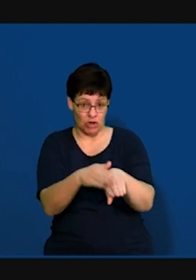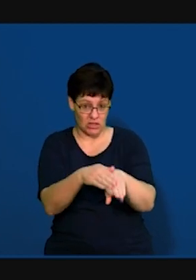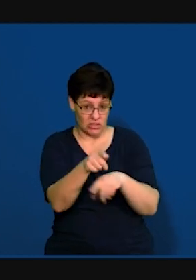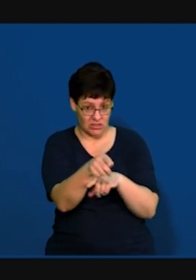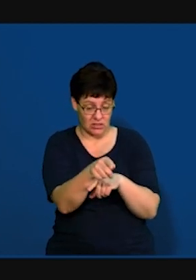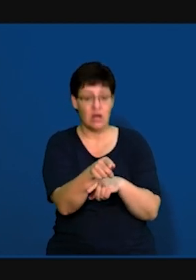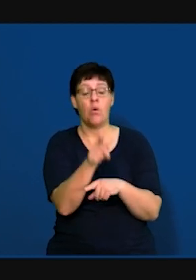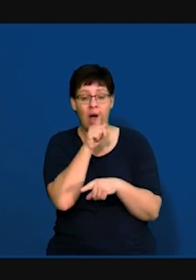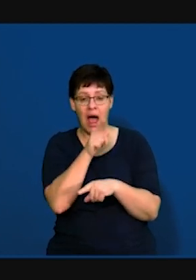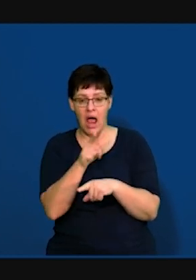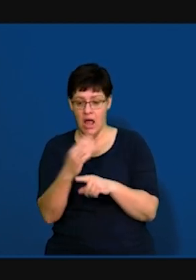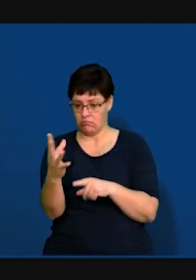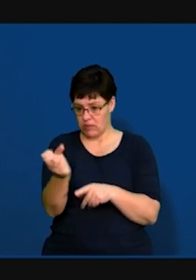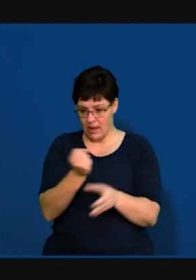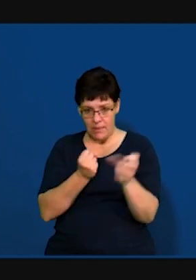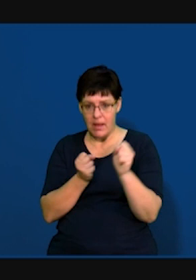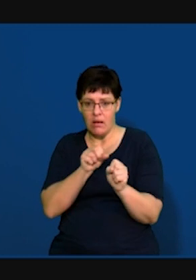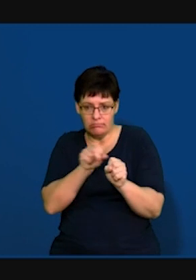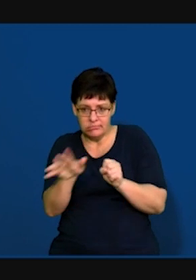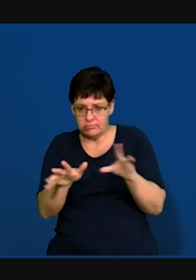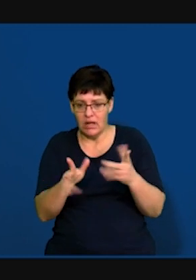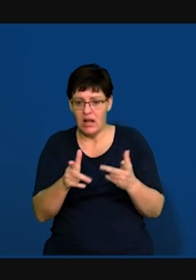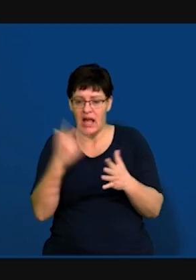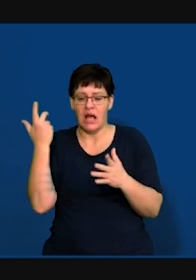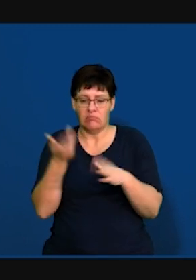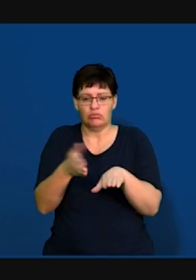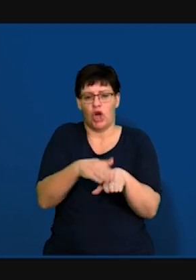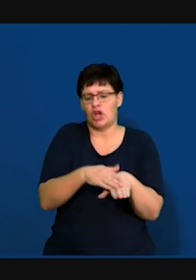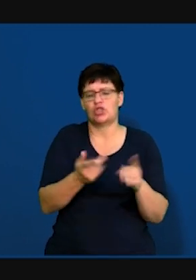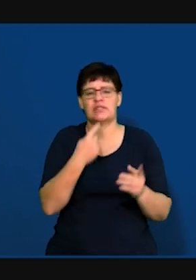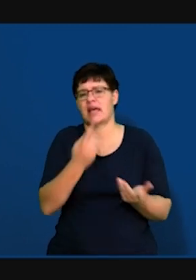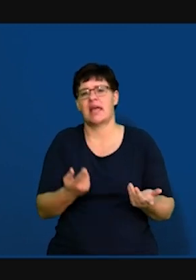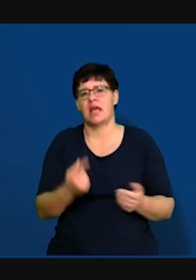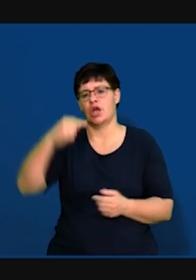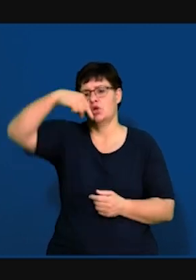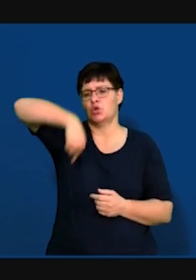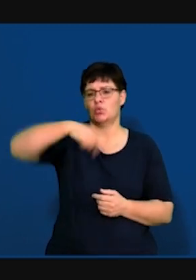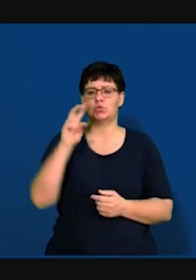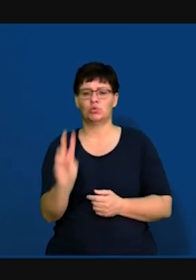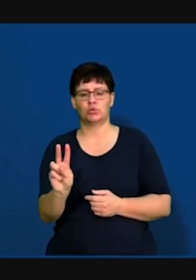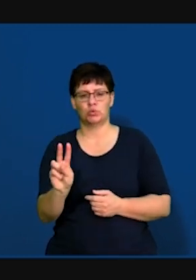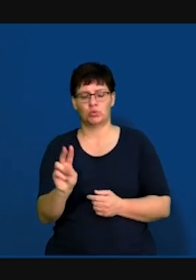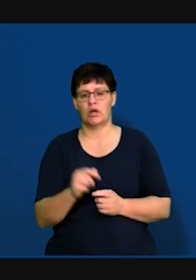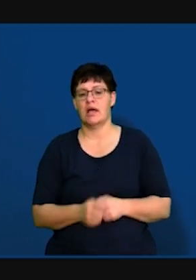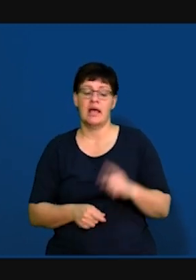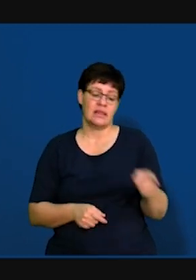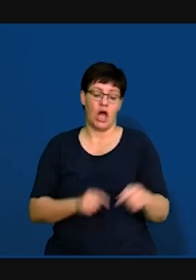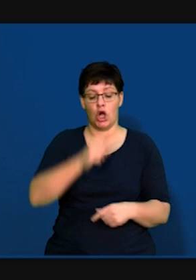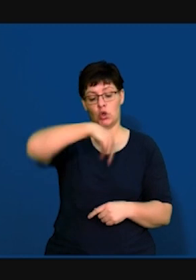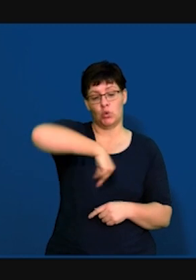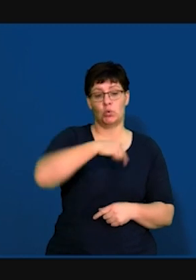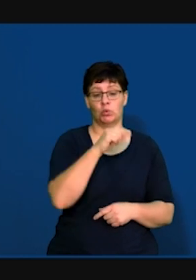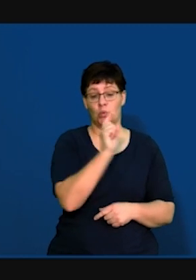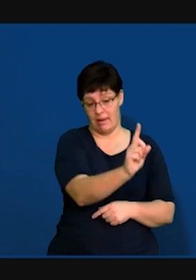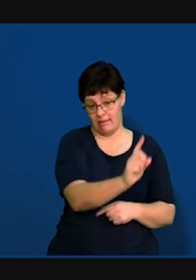experiences due to this charge, let's call this charge Q2, Q2, let's call that Q1. So as